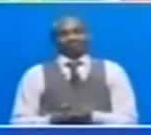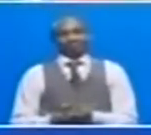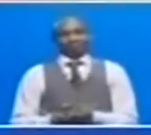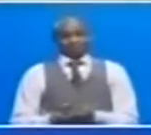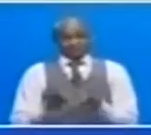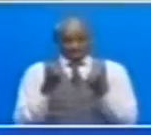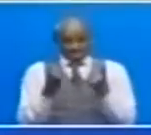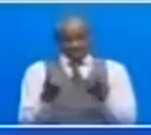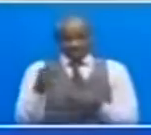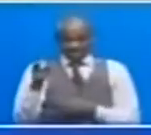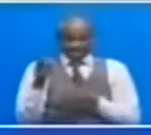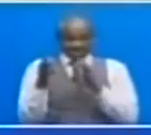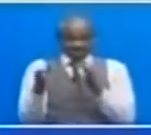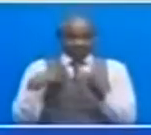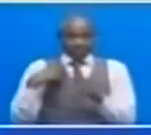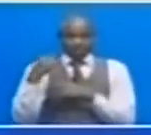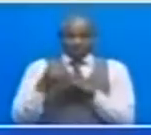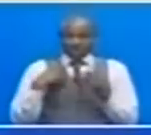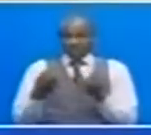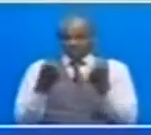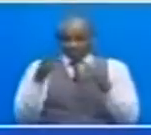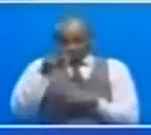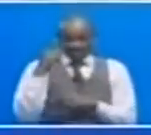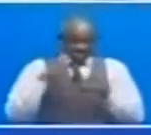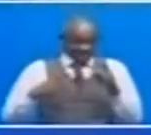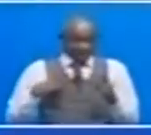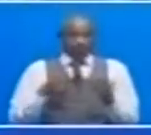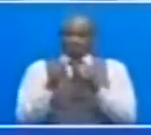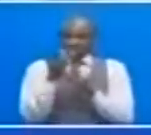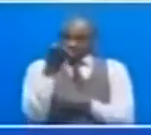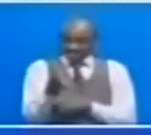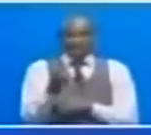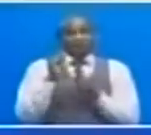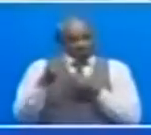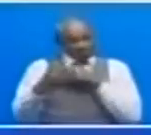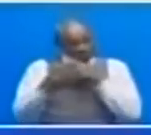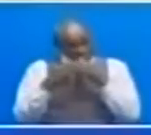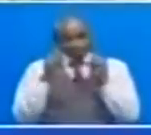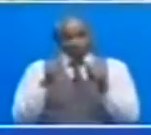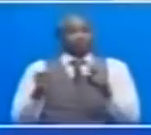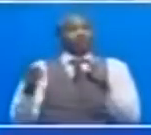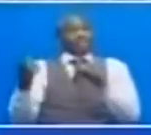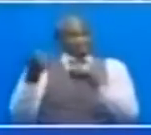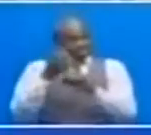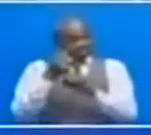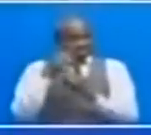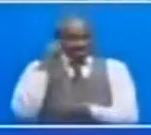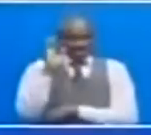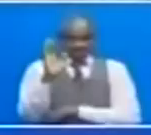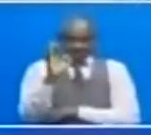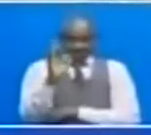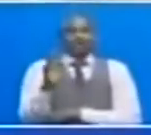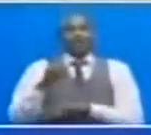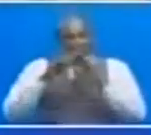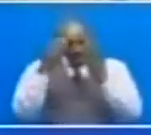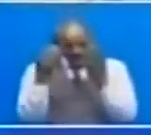Meanwhile, rally stakeholders in the country hope the improvements made in this year's championships is a step closer towards realizing their dream of getting back the